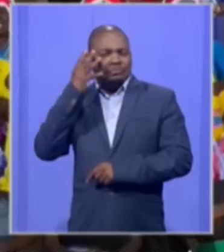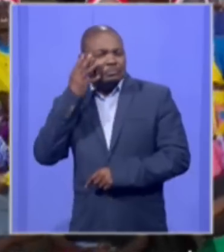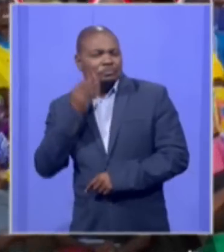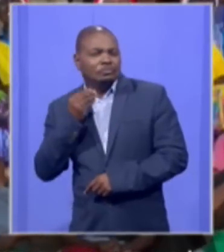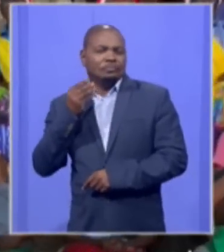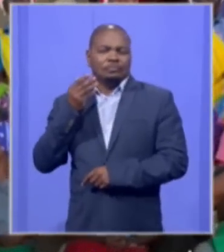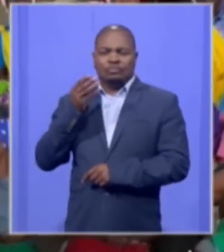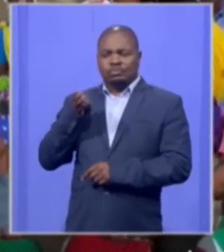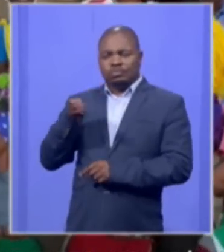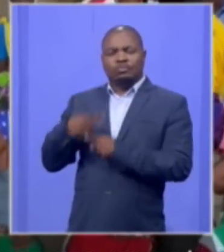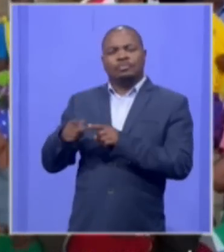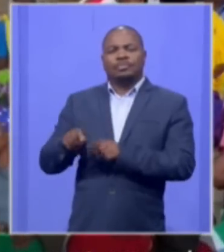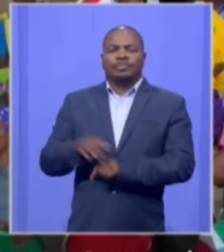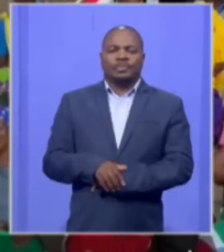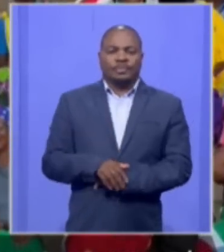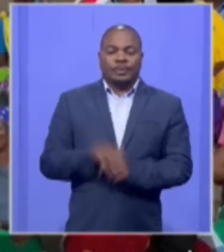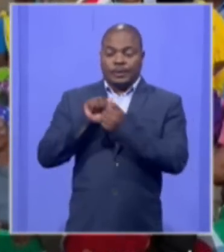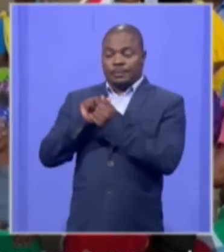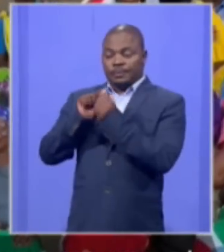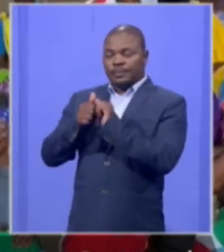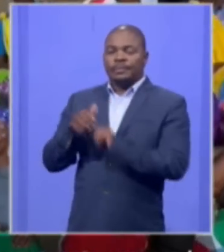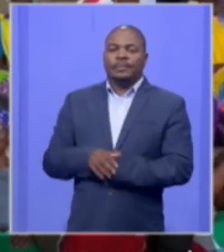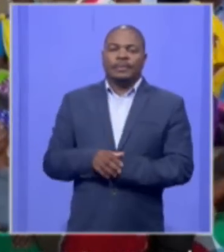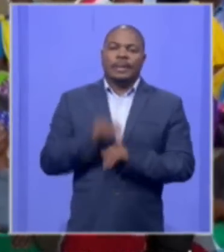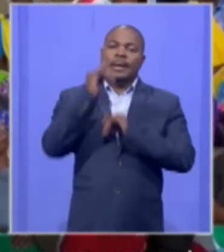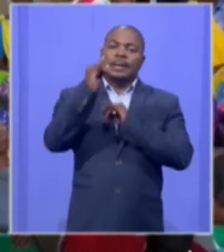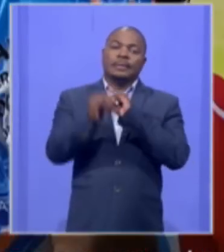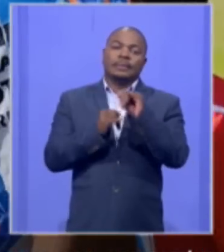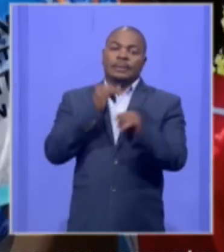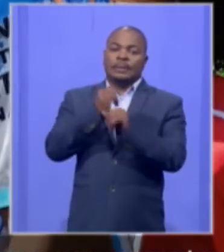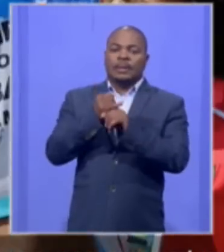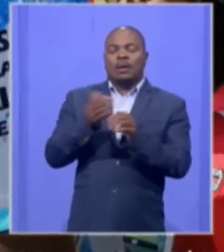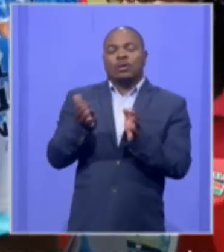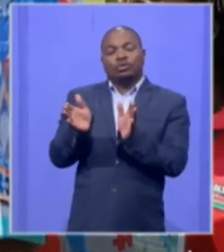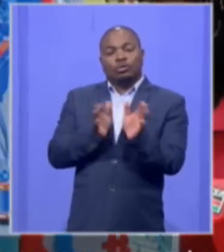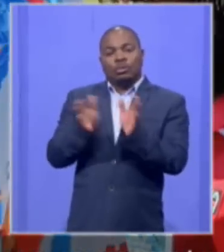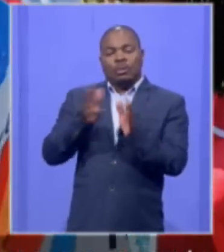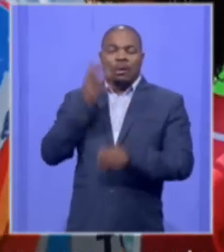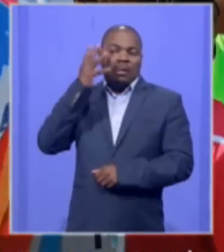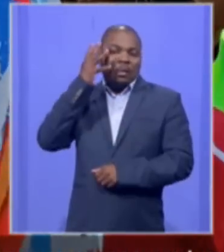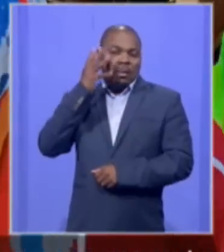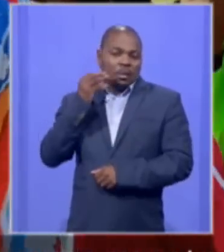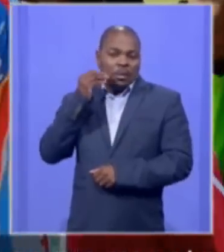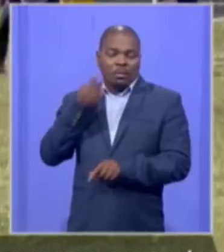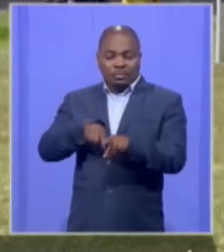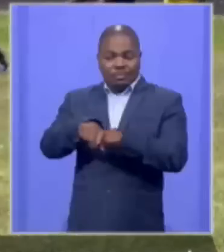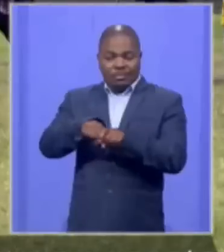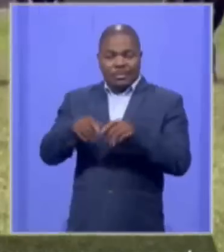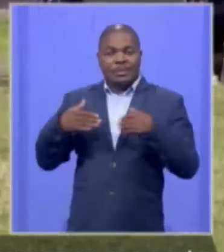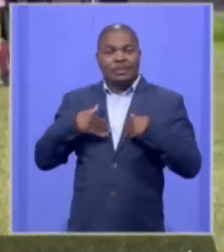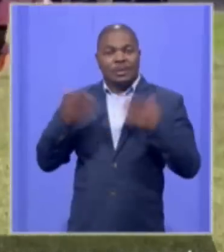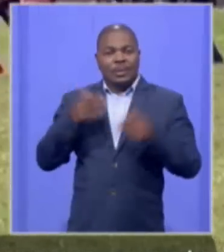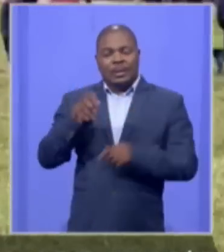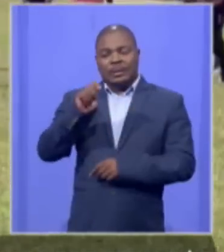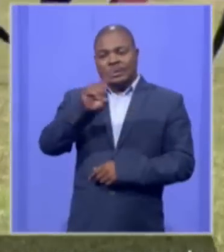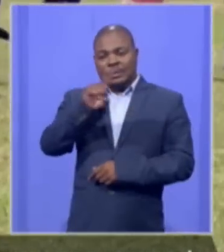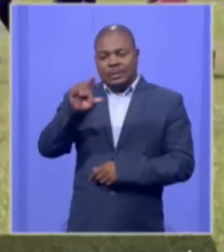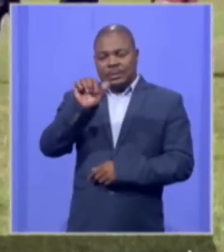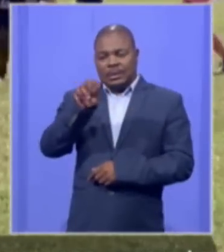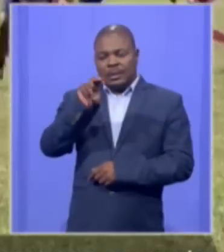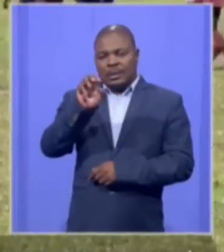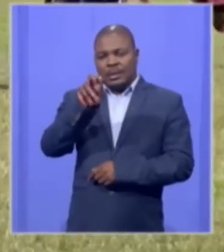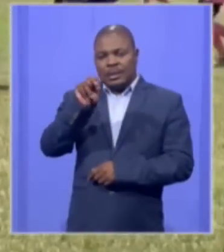grannies. Dipapading, tournamente ya boditšhabatšhaba ya kgwele ya maoto ya bakgekolo e ragogile ka Nkuangua ka Tzaneen